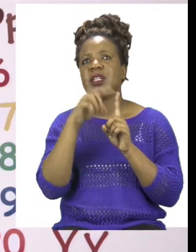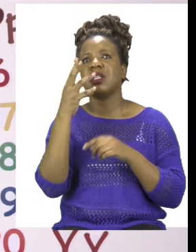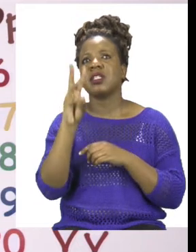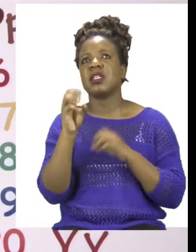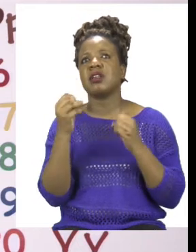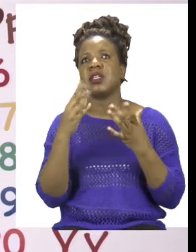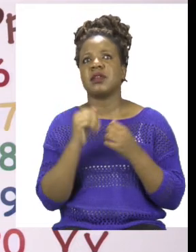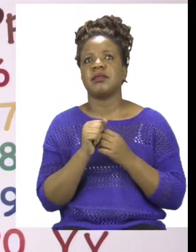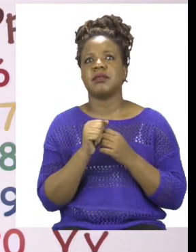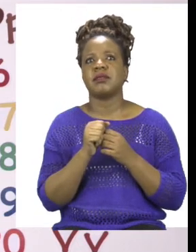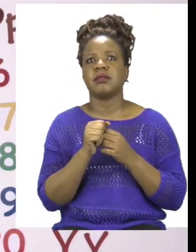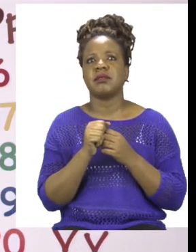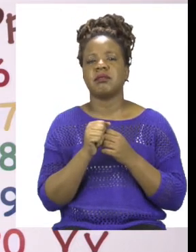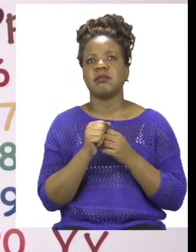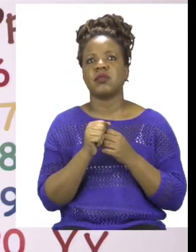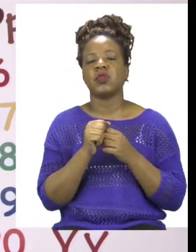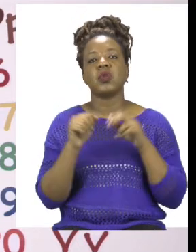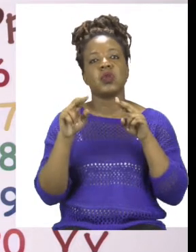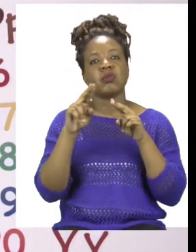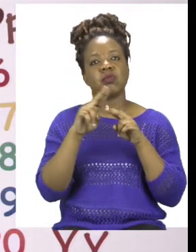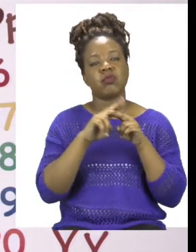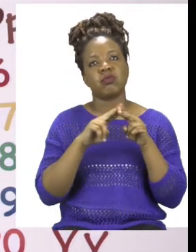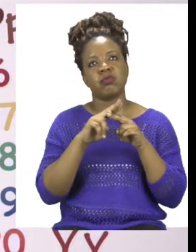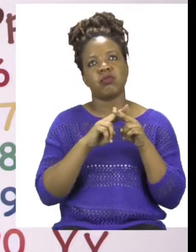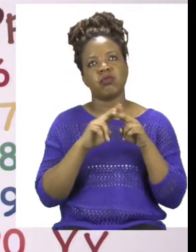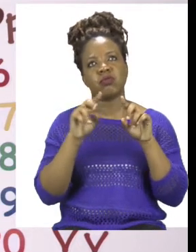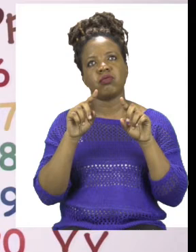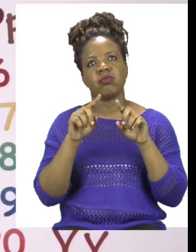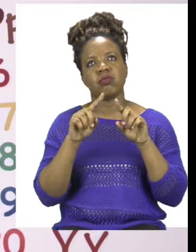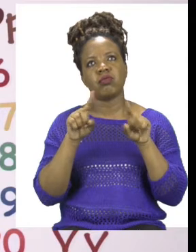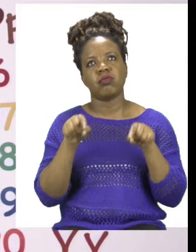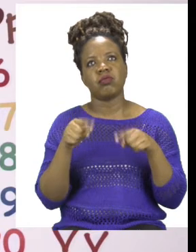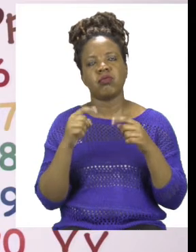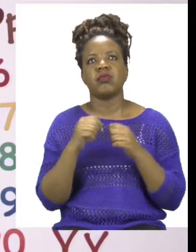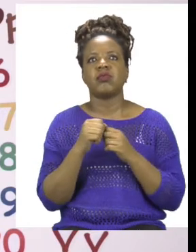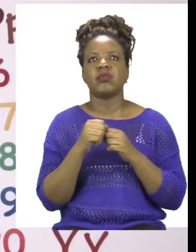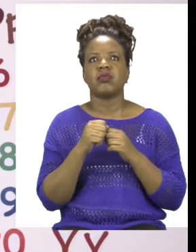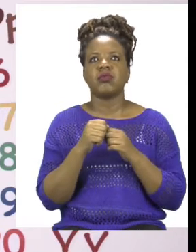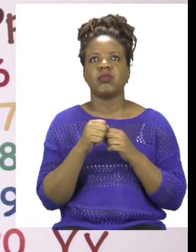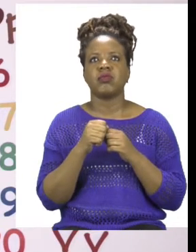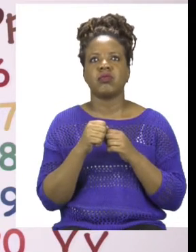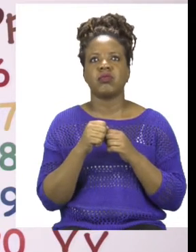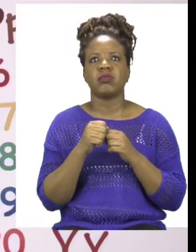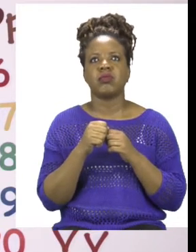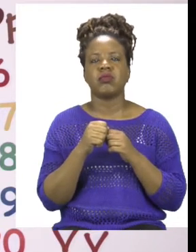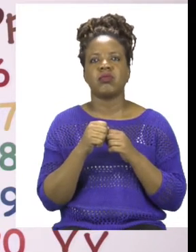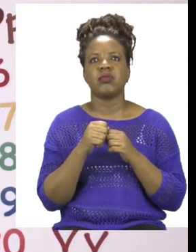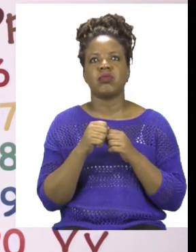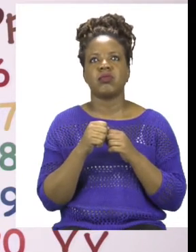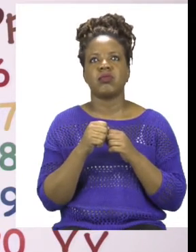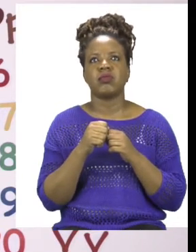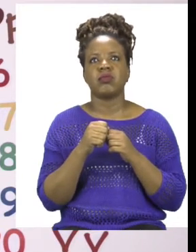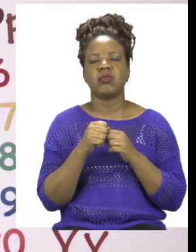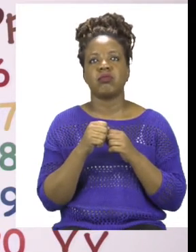fingers only, we have our counters. So I'm also going to be using our counters so that we can keep track. So now